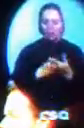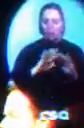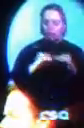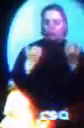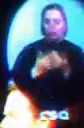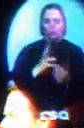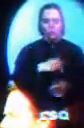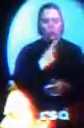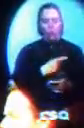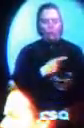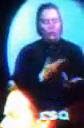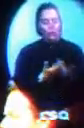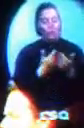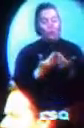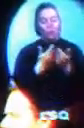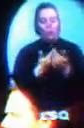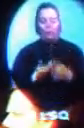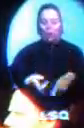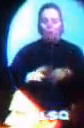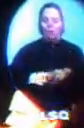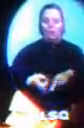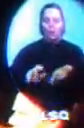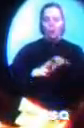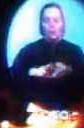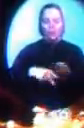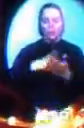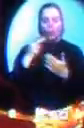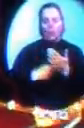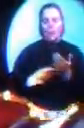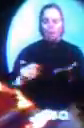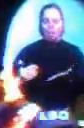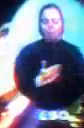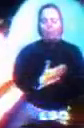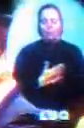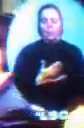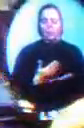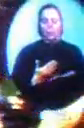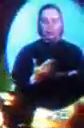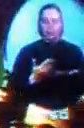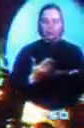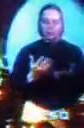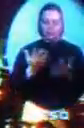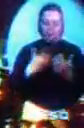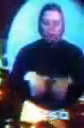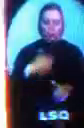province who is seeking for us to enlarge and make this program bigger because how successful it's been.